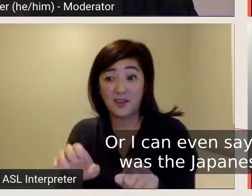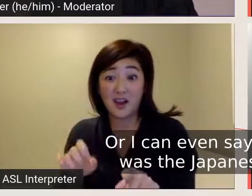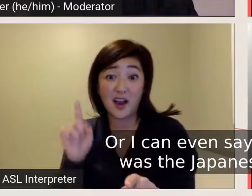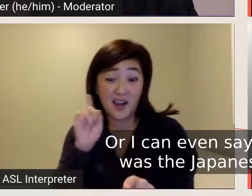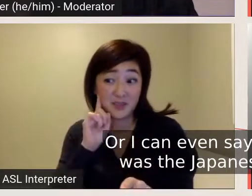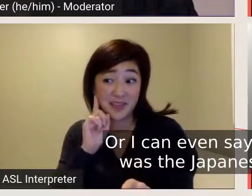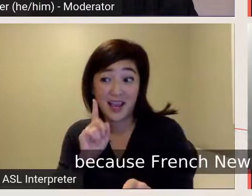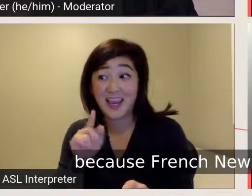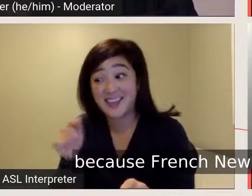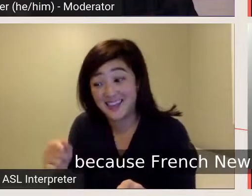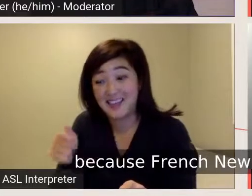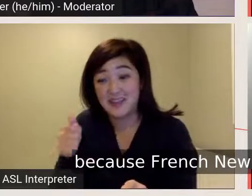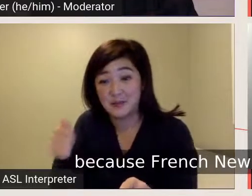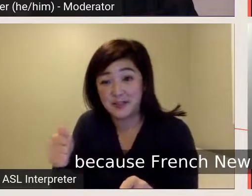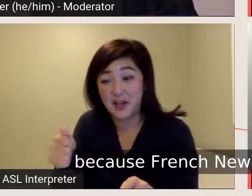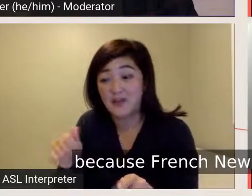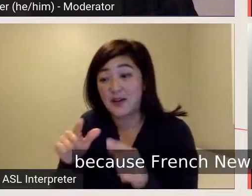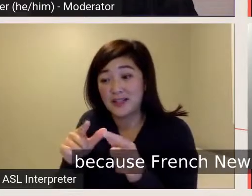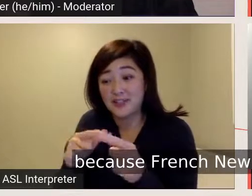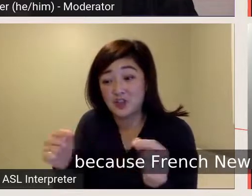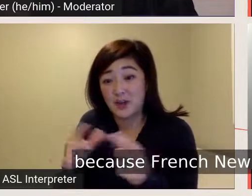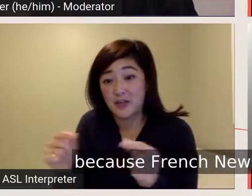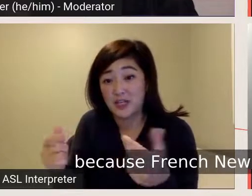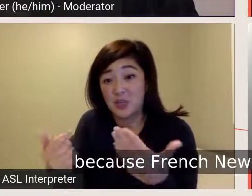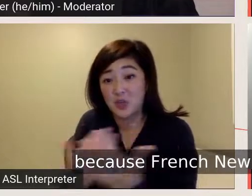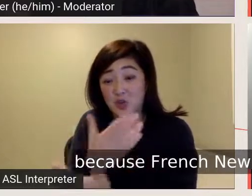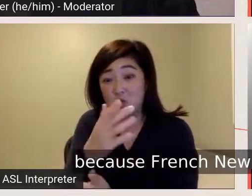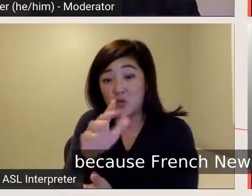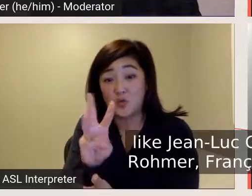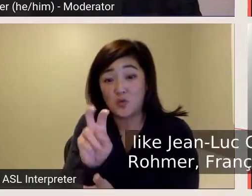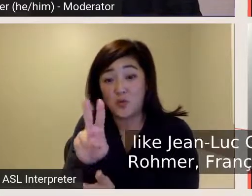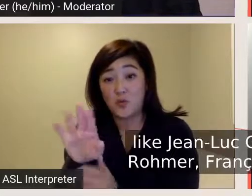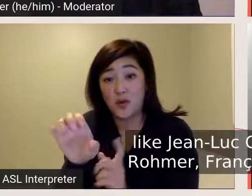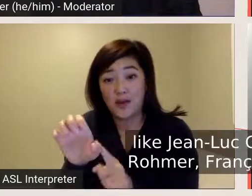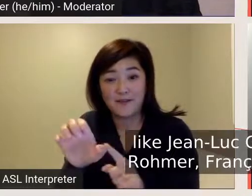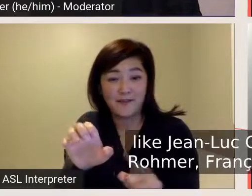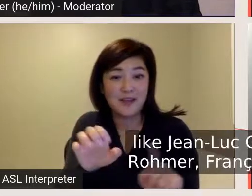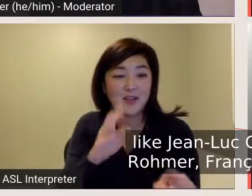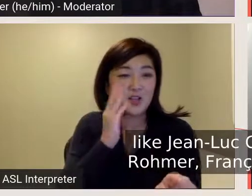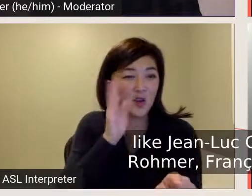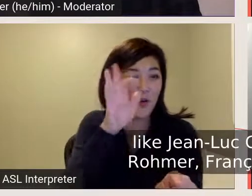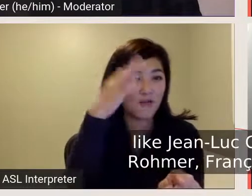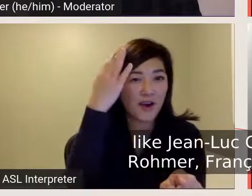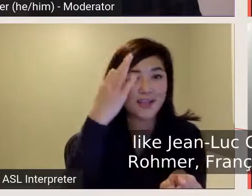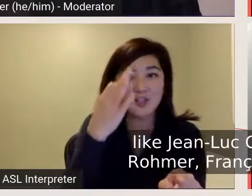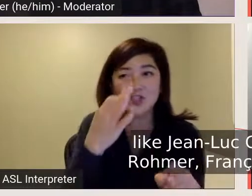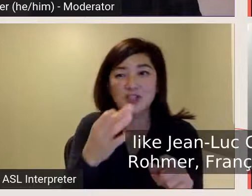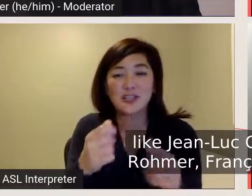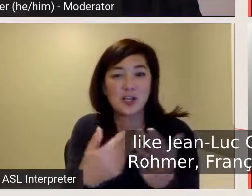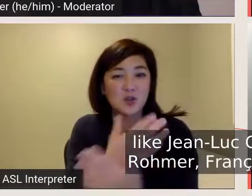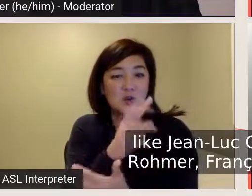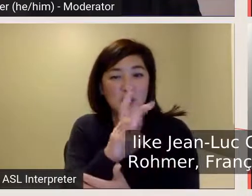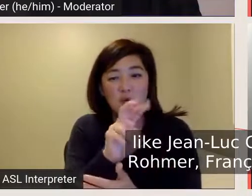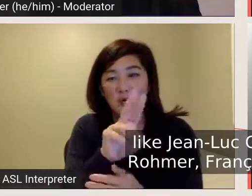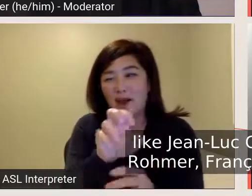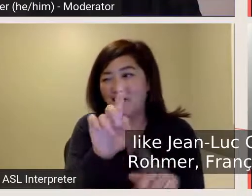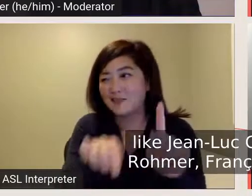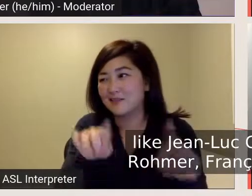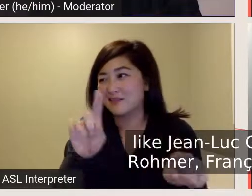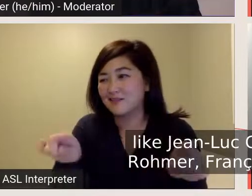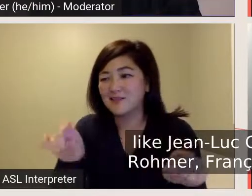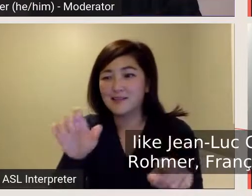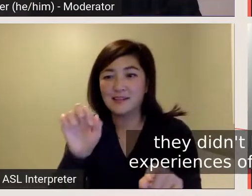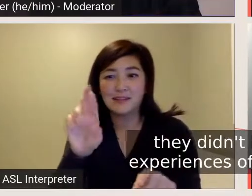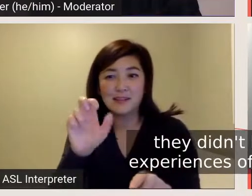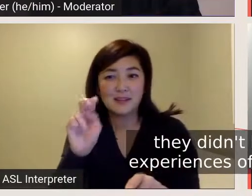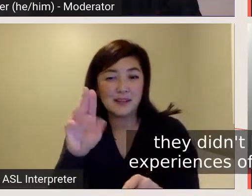New Wave, because French New Wave filmmakers like Jean-Luc Godard, Eric Romer, François